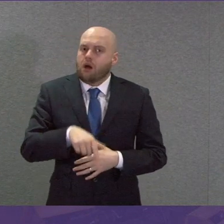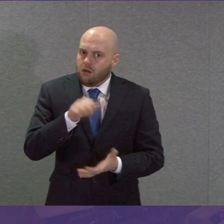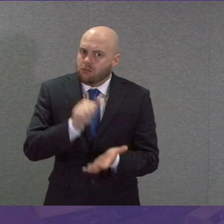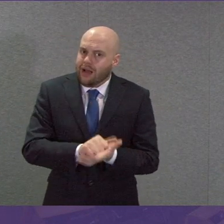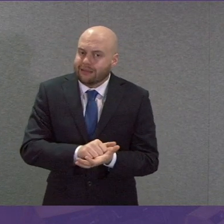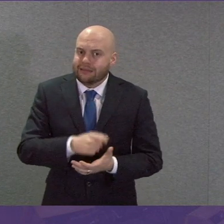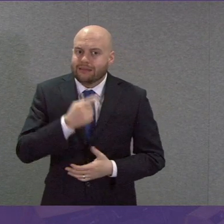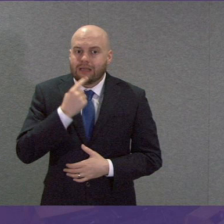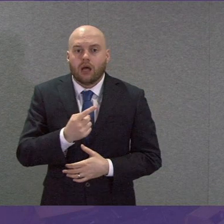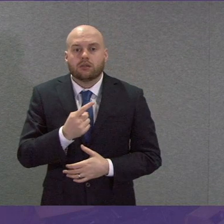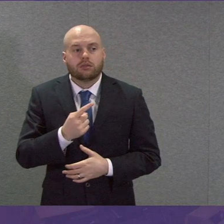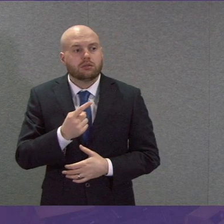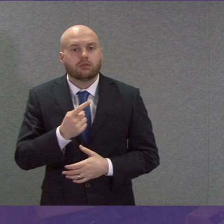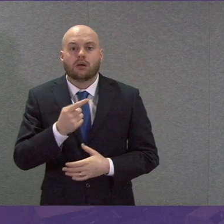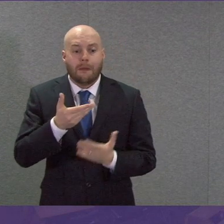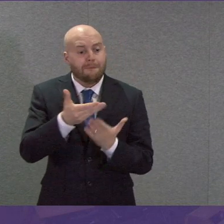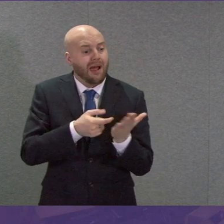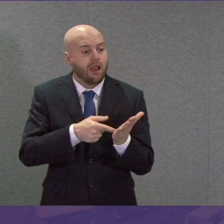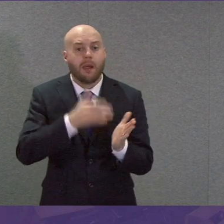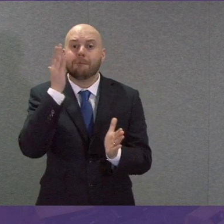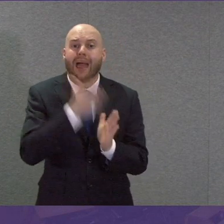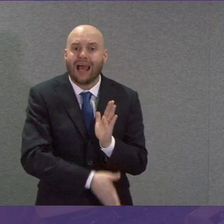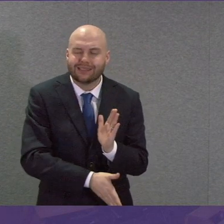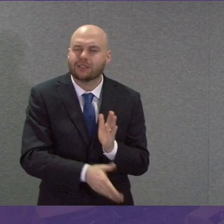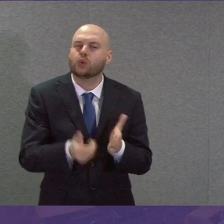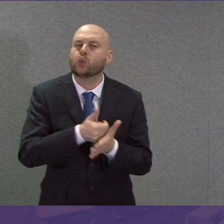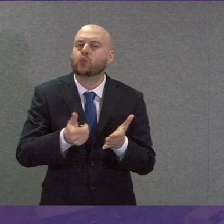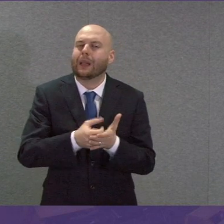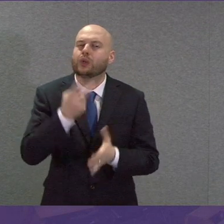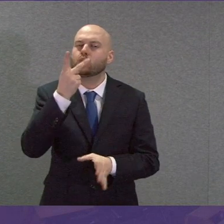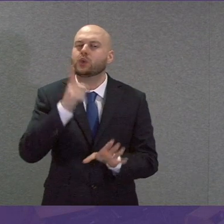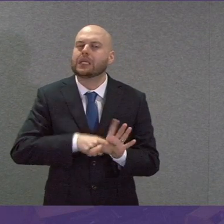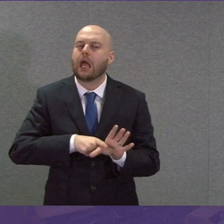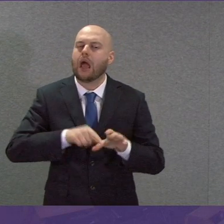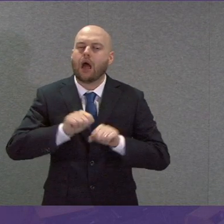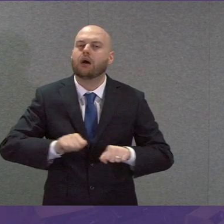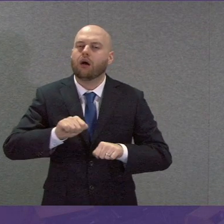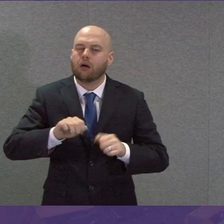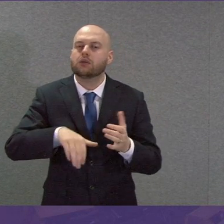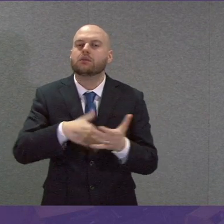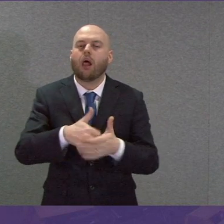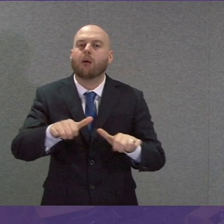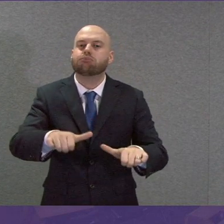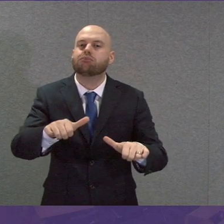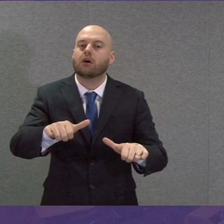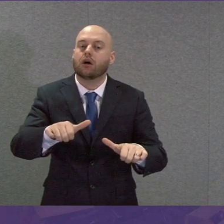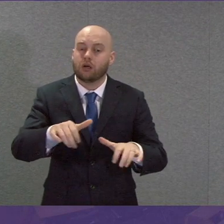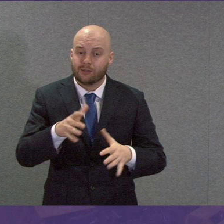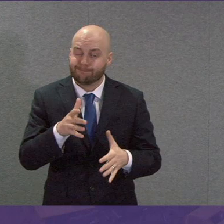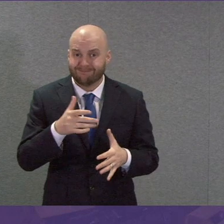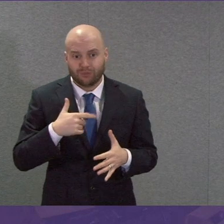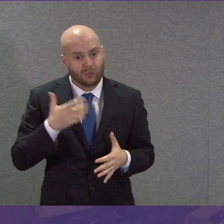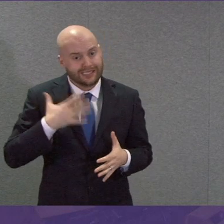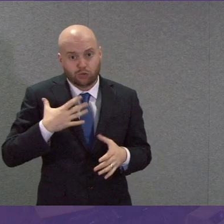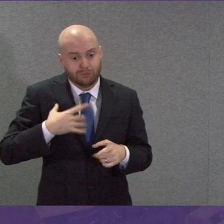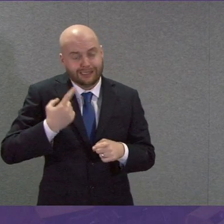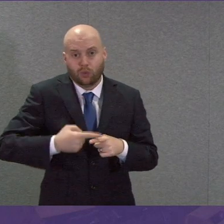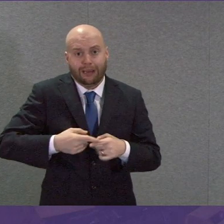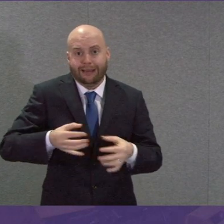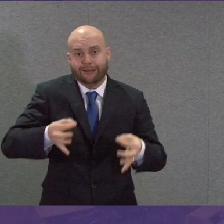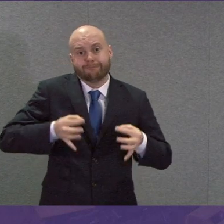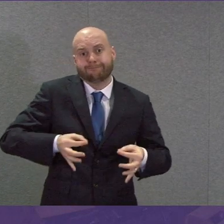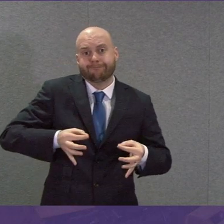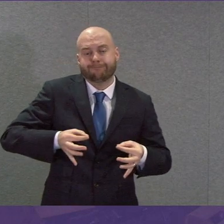for this bill needs to be looked at very carefully and safeguards put in place for regular reporting, review and renewal if